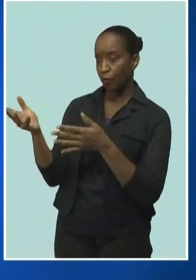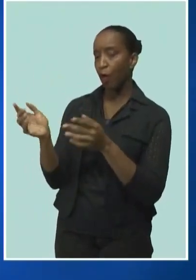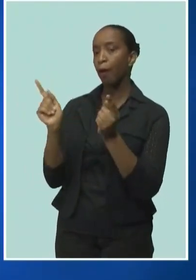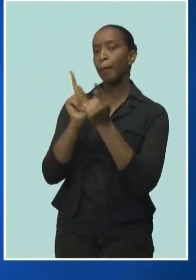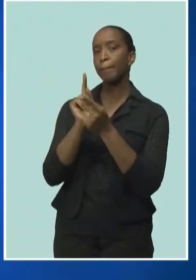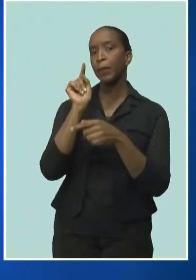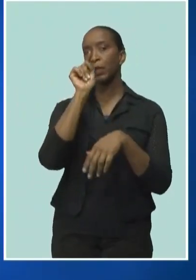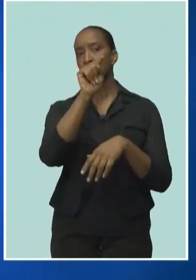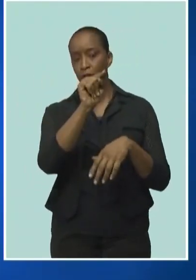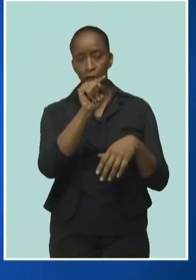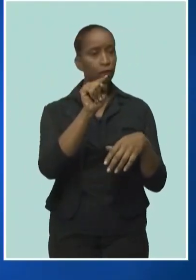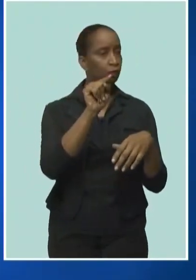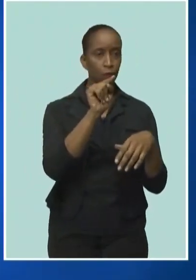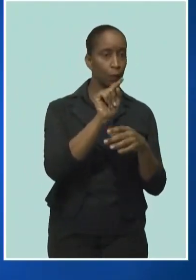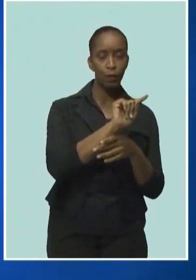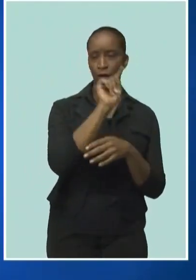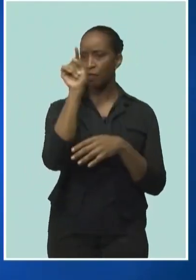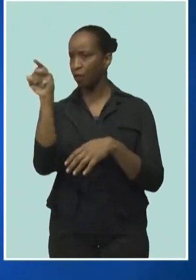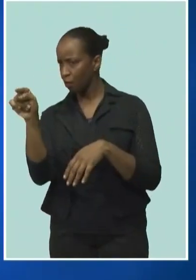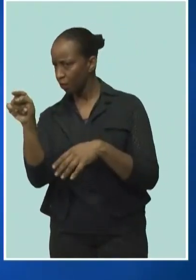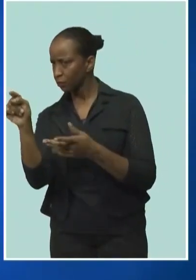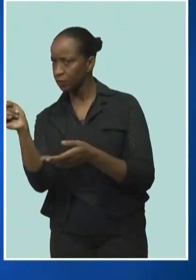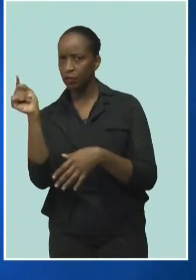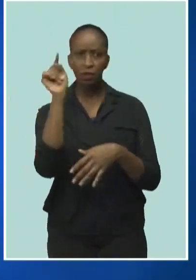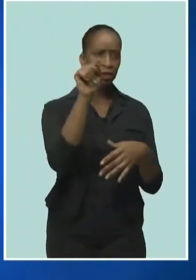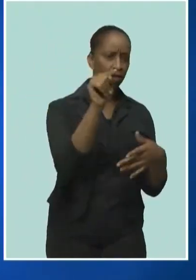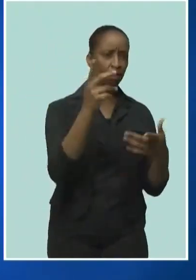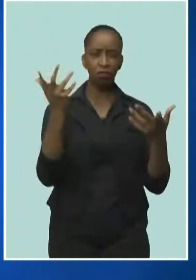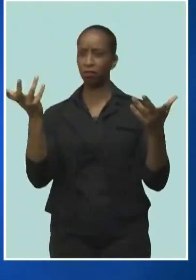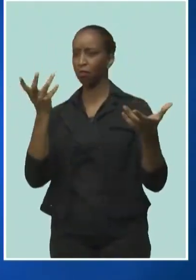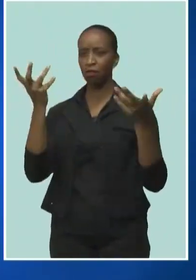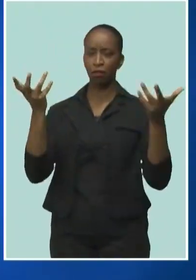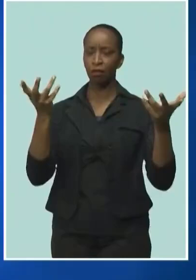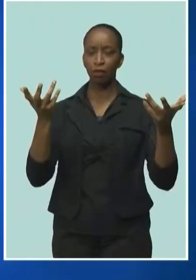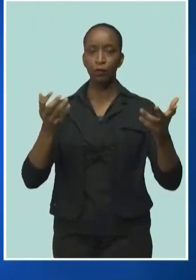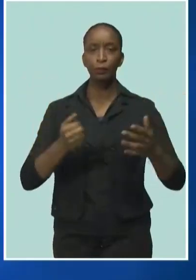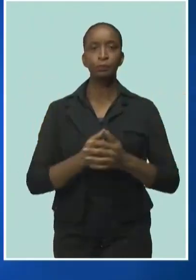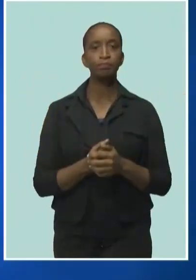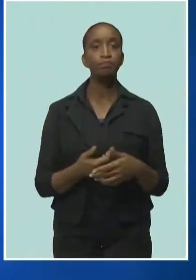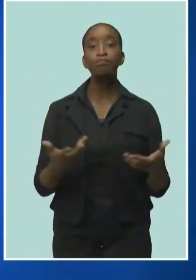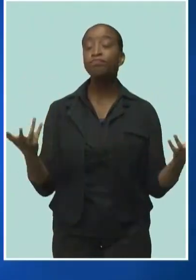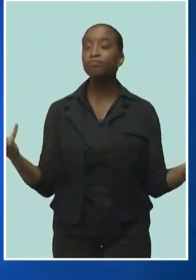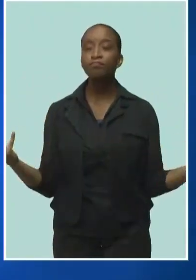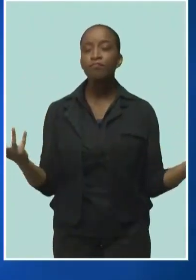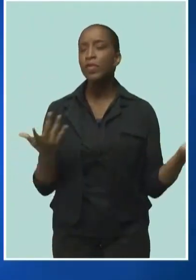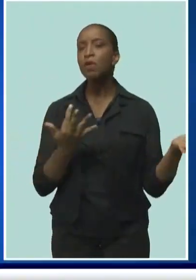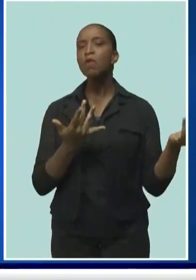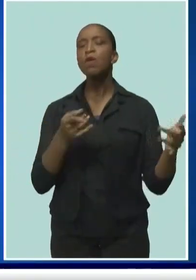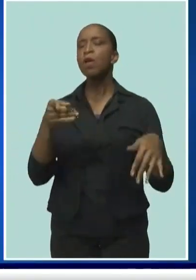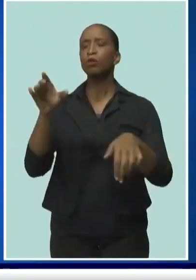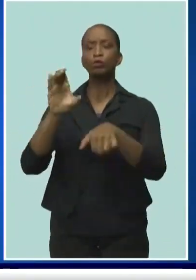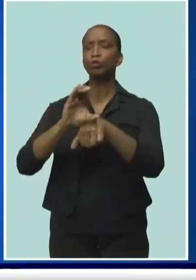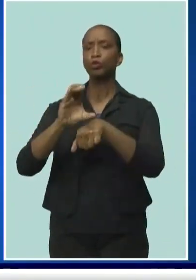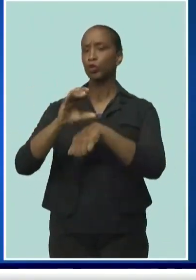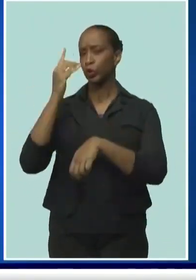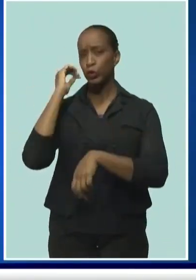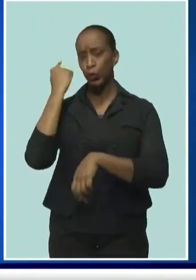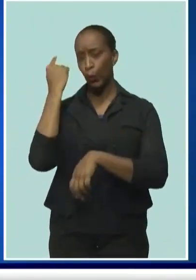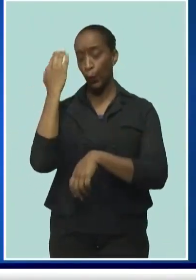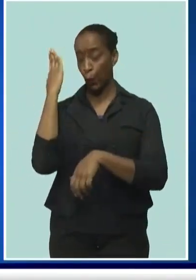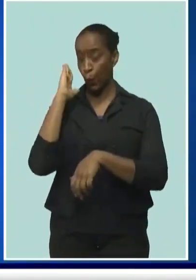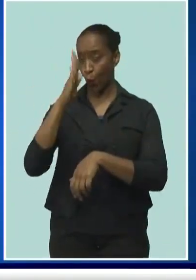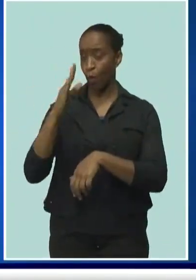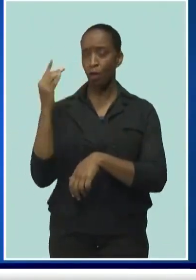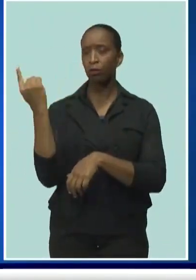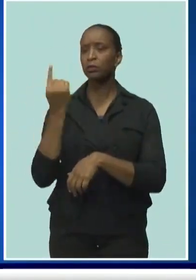redirected to different offices. I appealed to see if someone would come up from church to come and take a look at it and see if